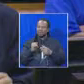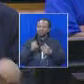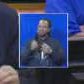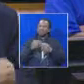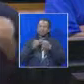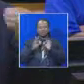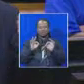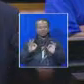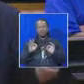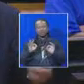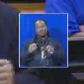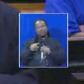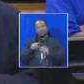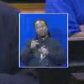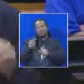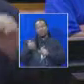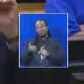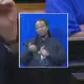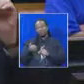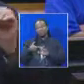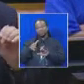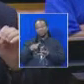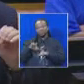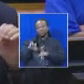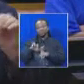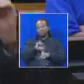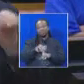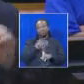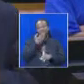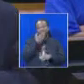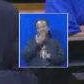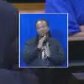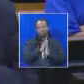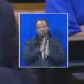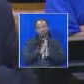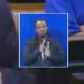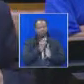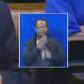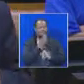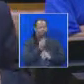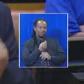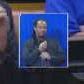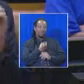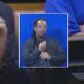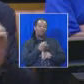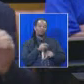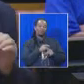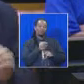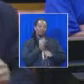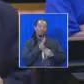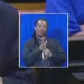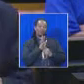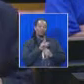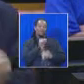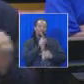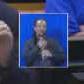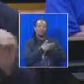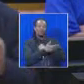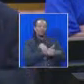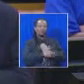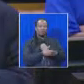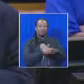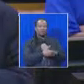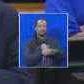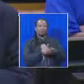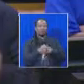been created by them but by the ANC. Please make a study of revolutions in other countries and discover how many instances there was